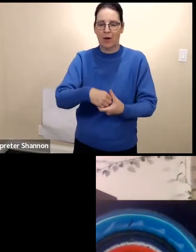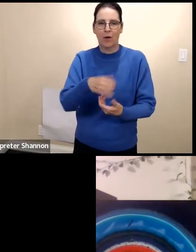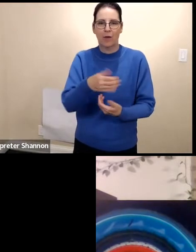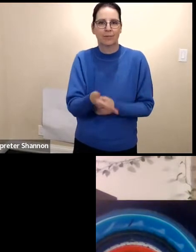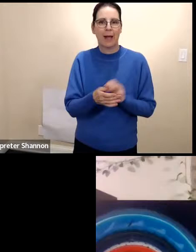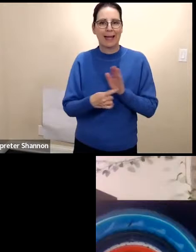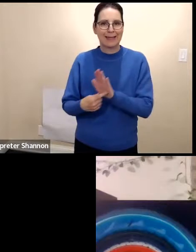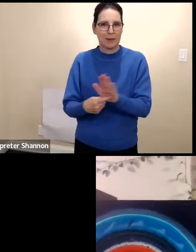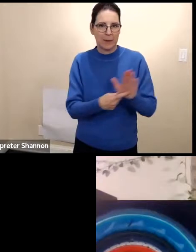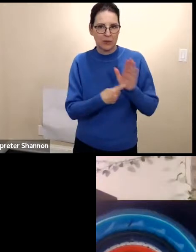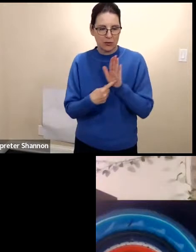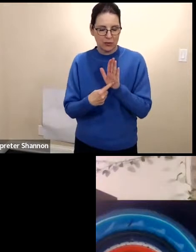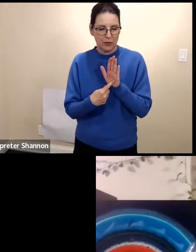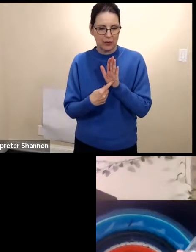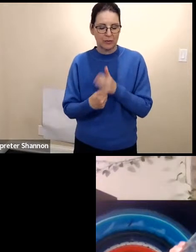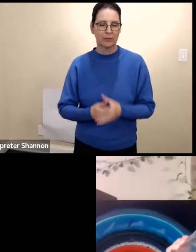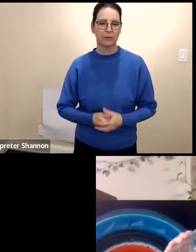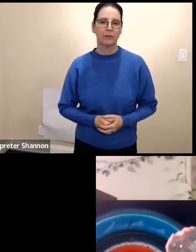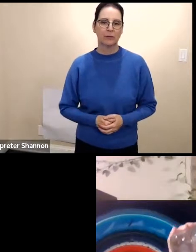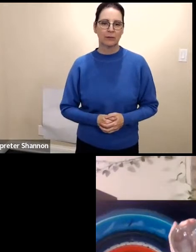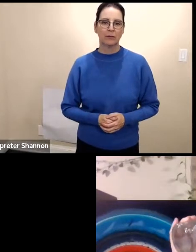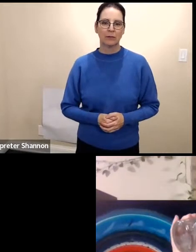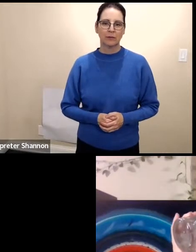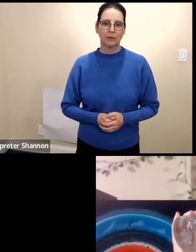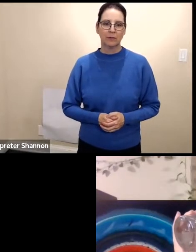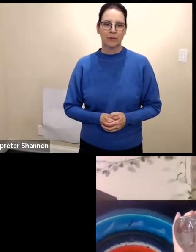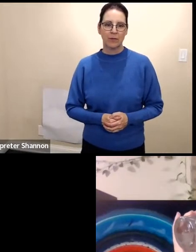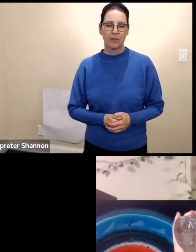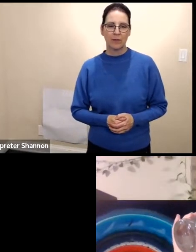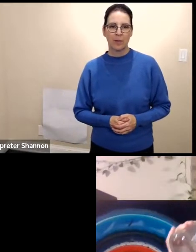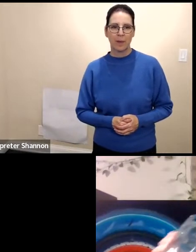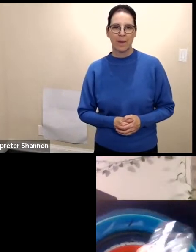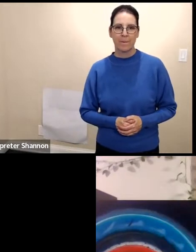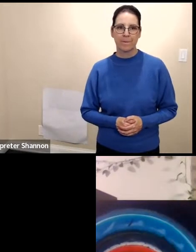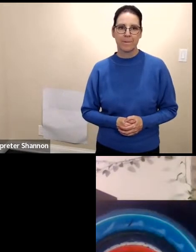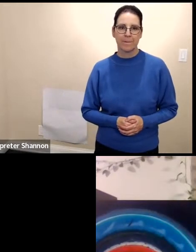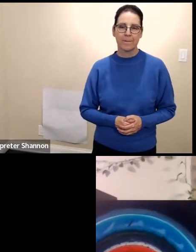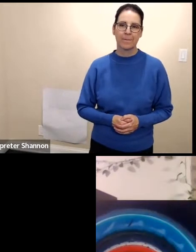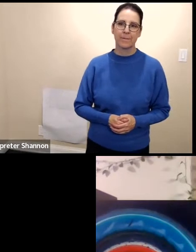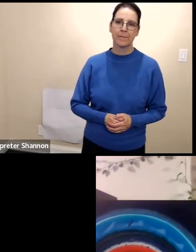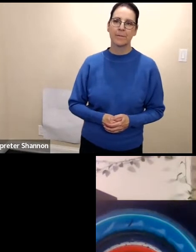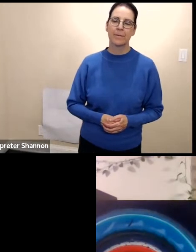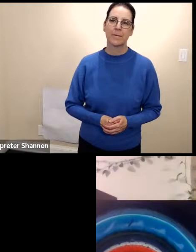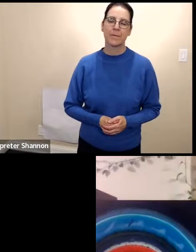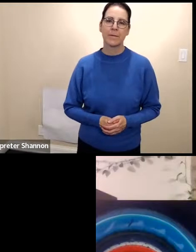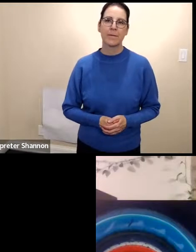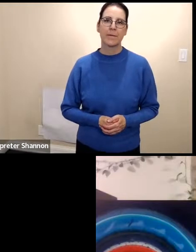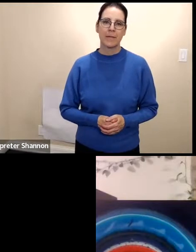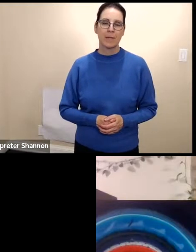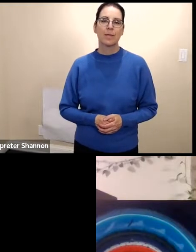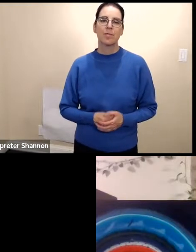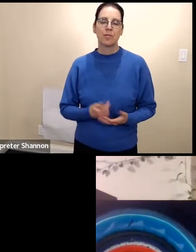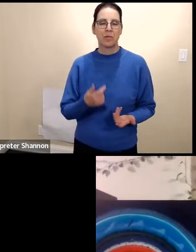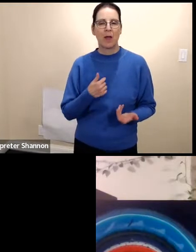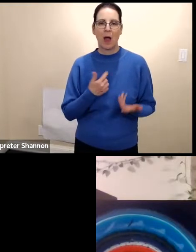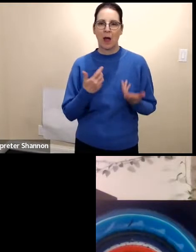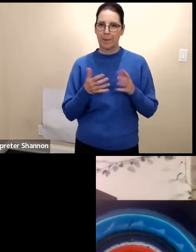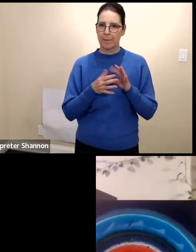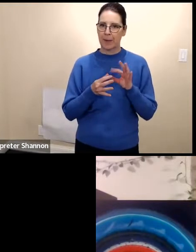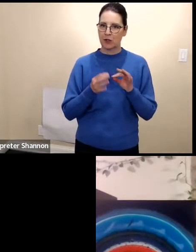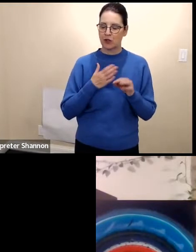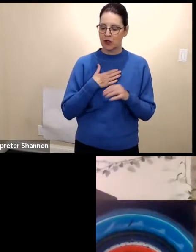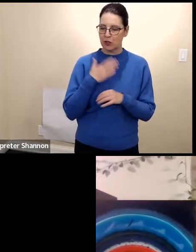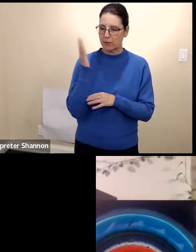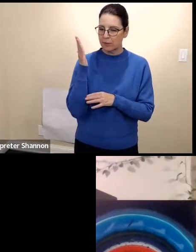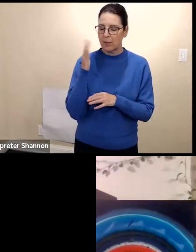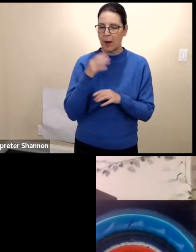um you know for me as as I talked about in my presentation it's always been